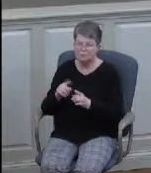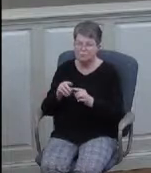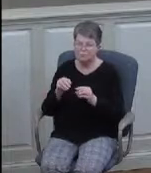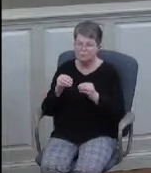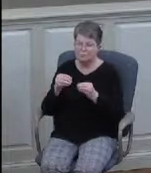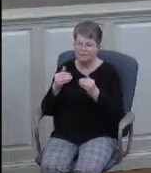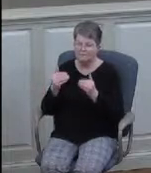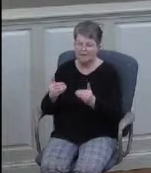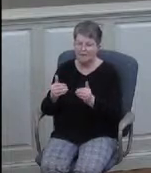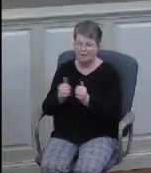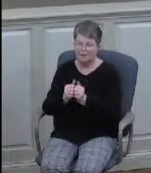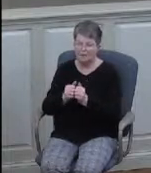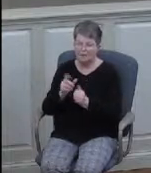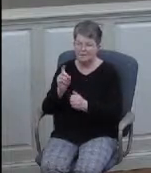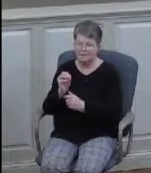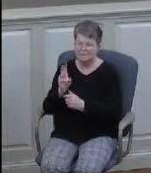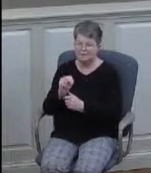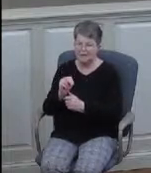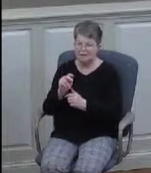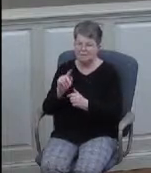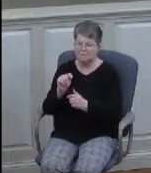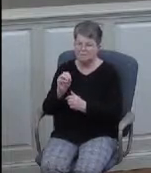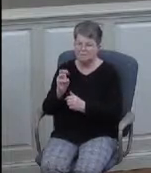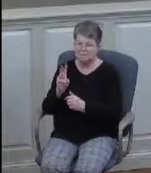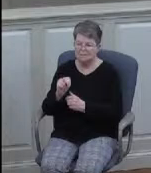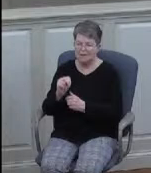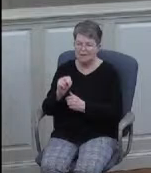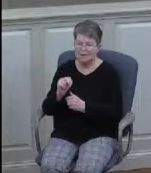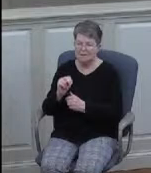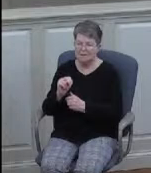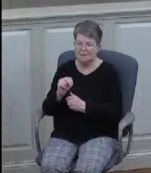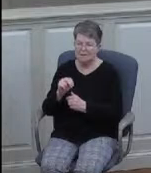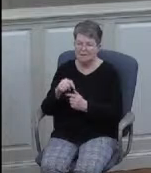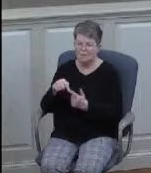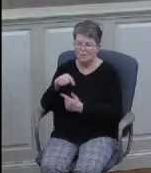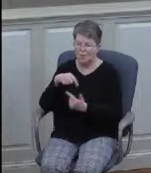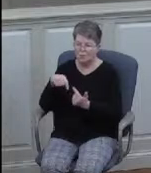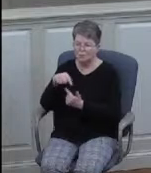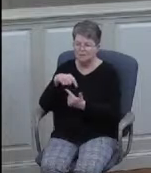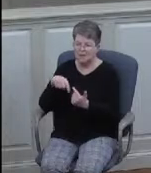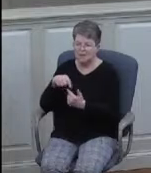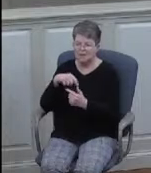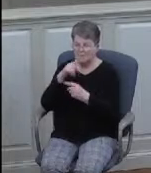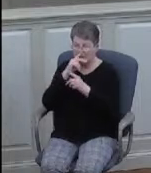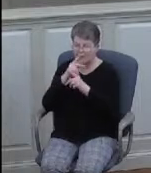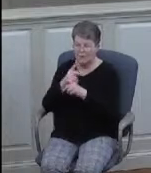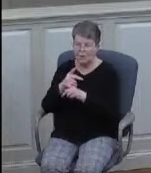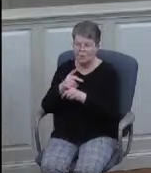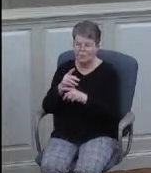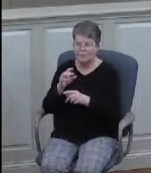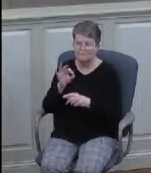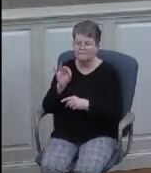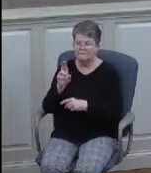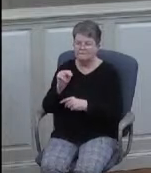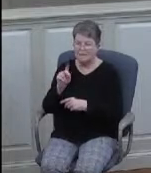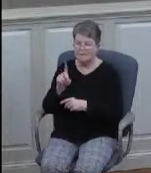ahead with the downtown rotating loan fund and other kind of tax